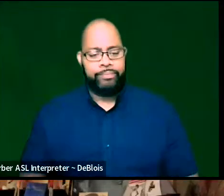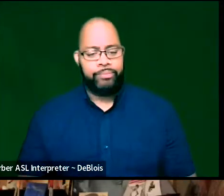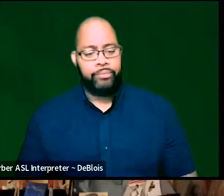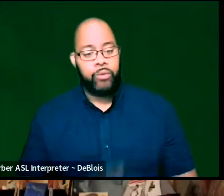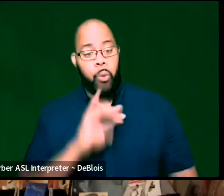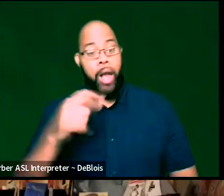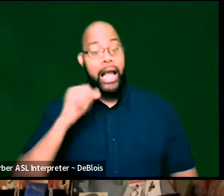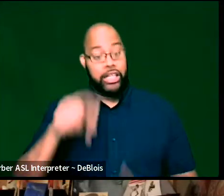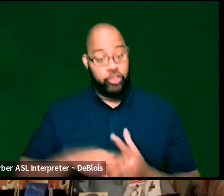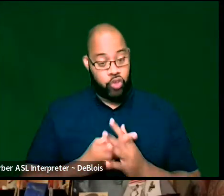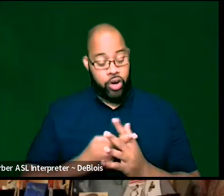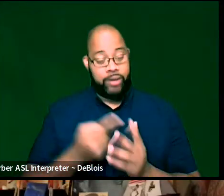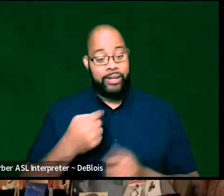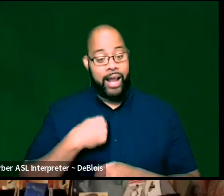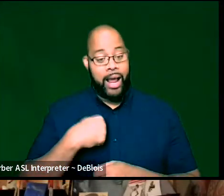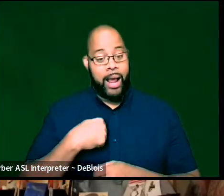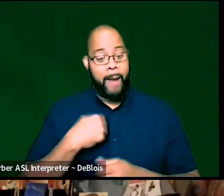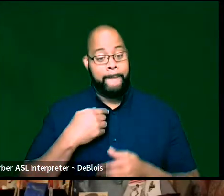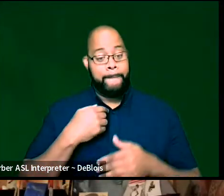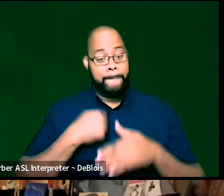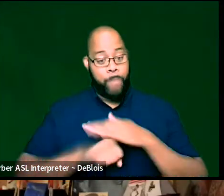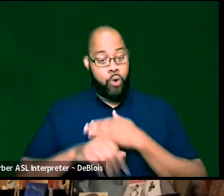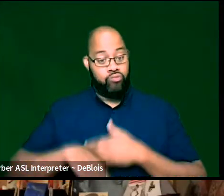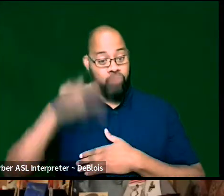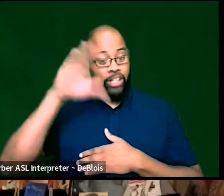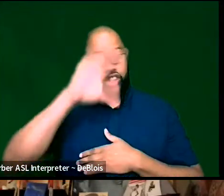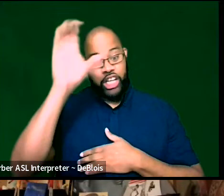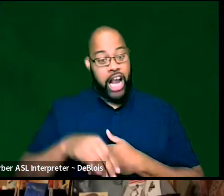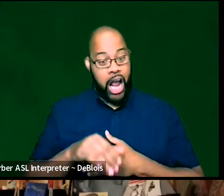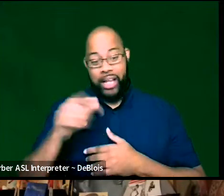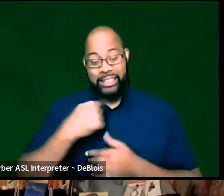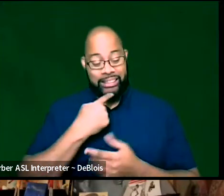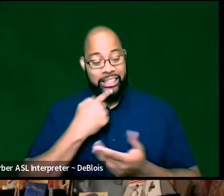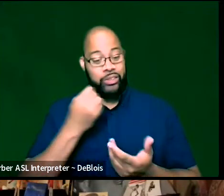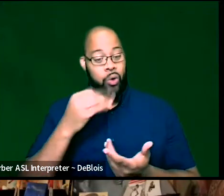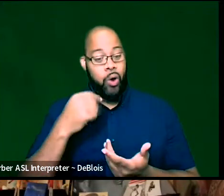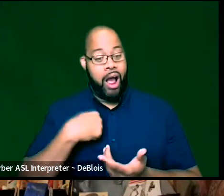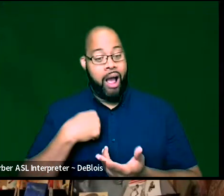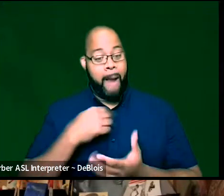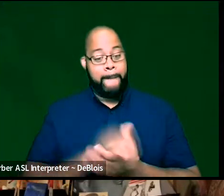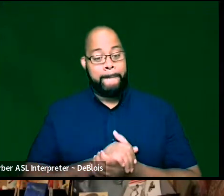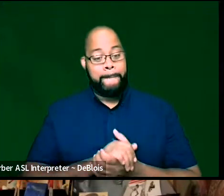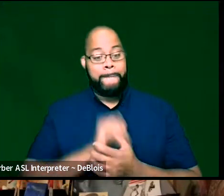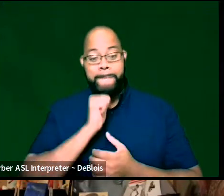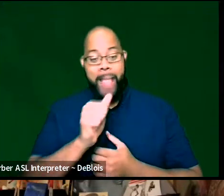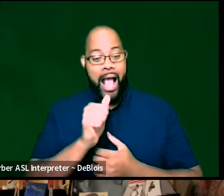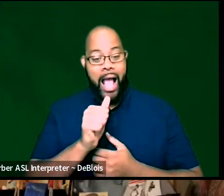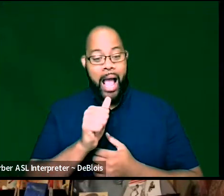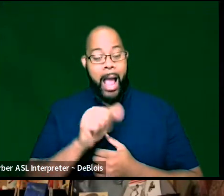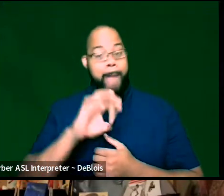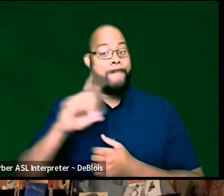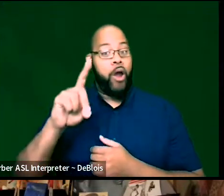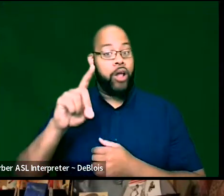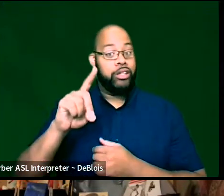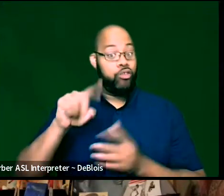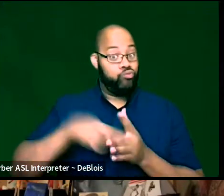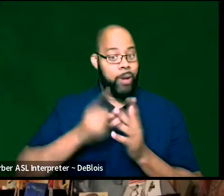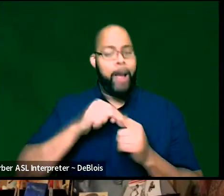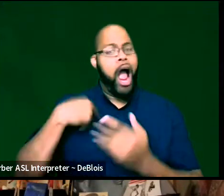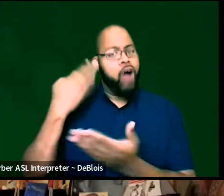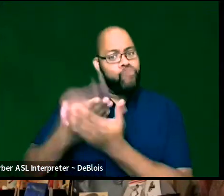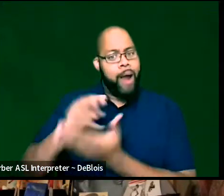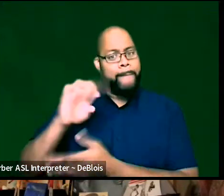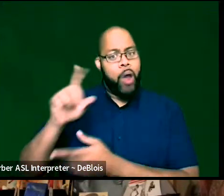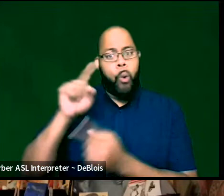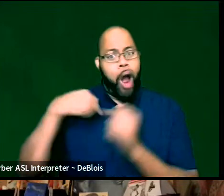Well, I can start. I was born and raised in Chicago, like I said, so I am not a Marylander, but I got to Maryland as